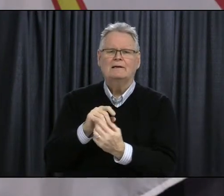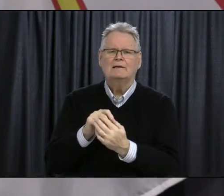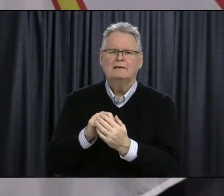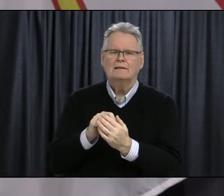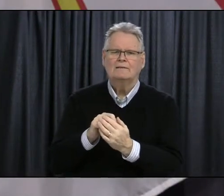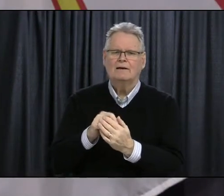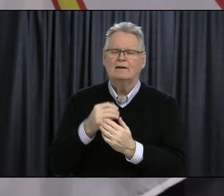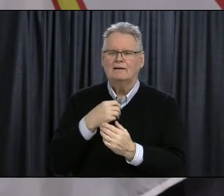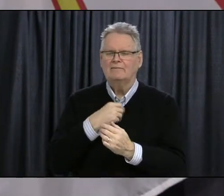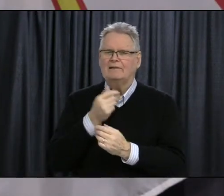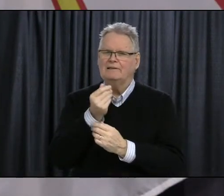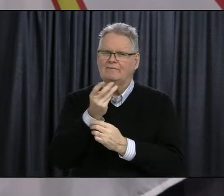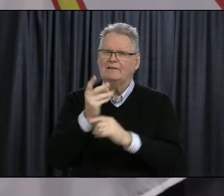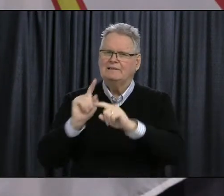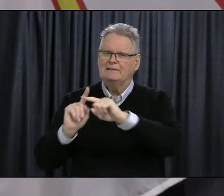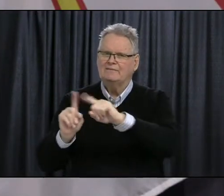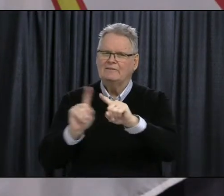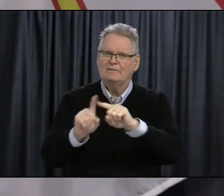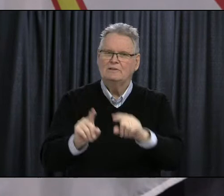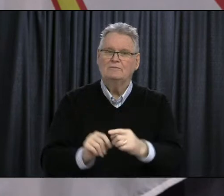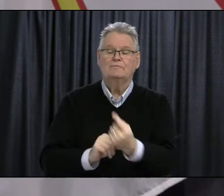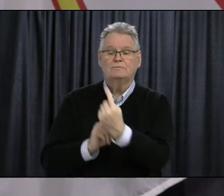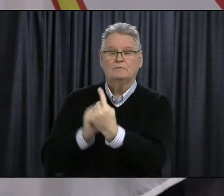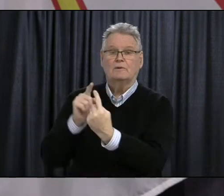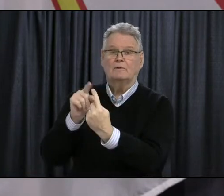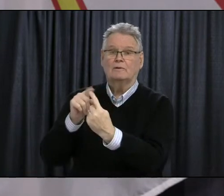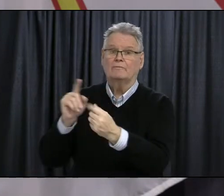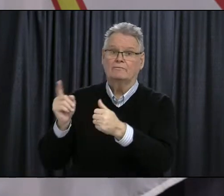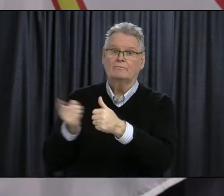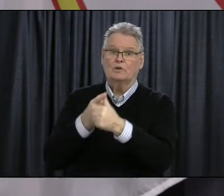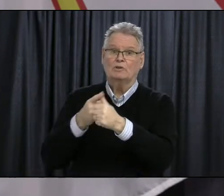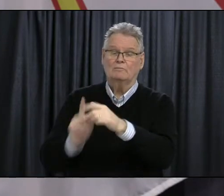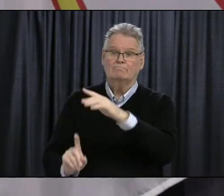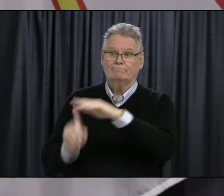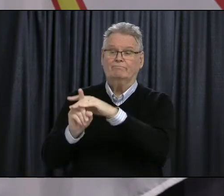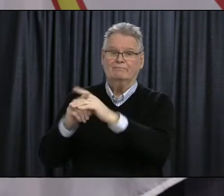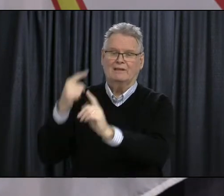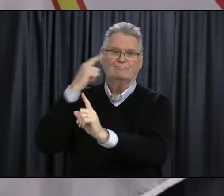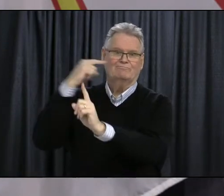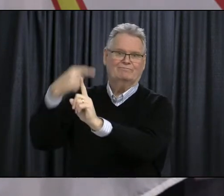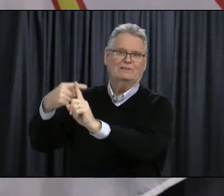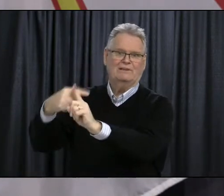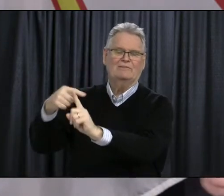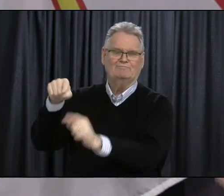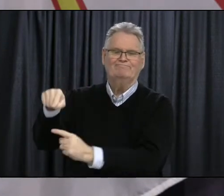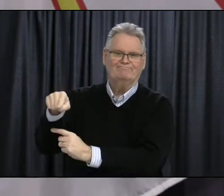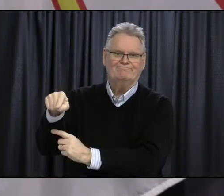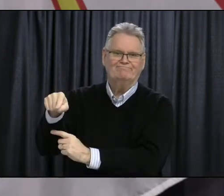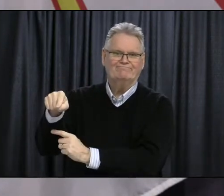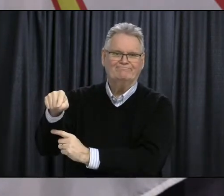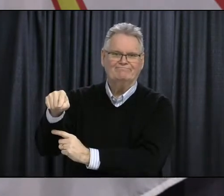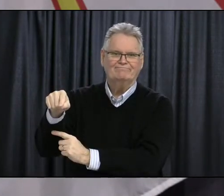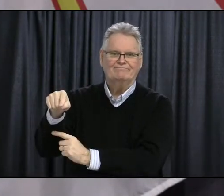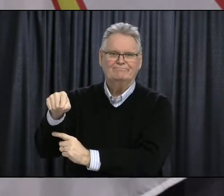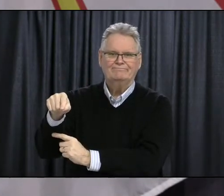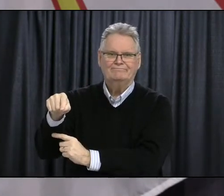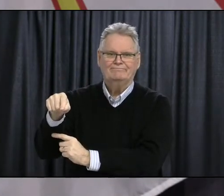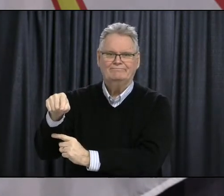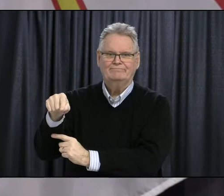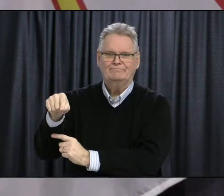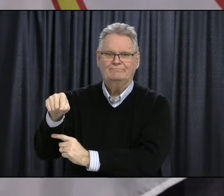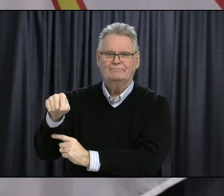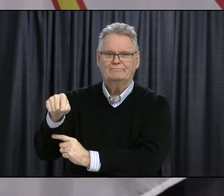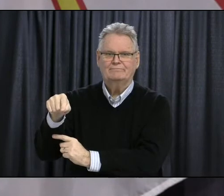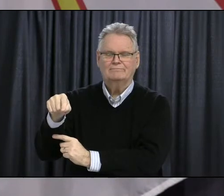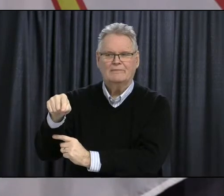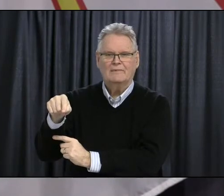index case, which is the first case that presented to us, but then there's what we see as chronologically being the first case as well,